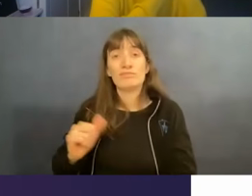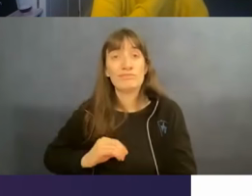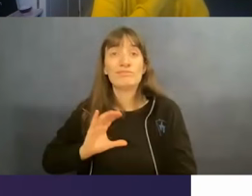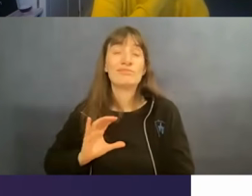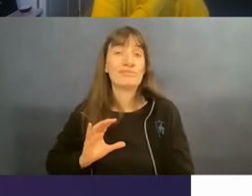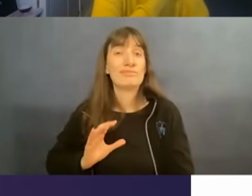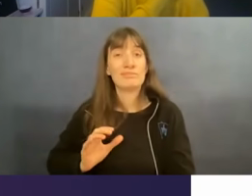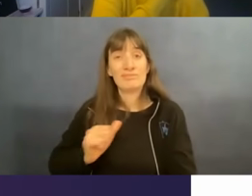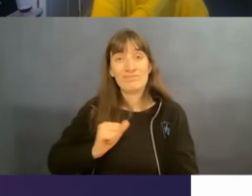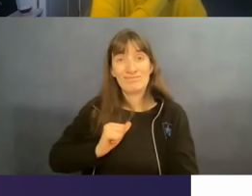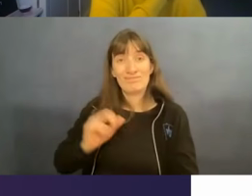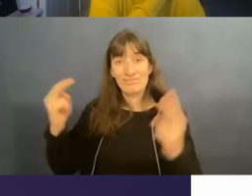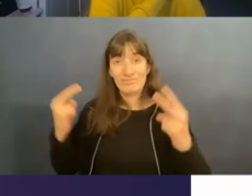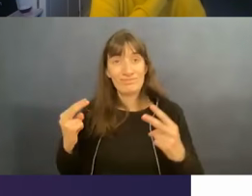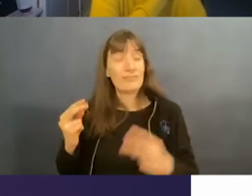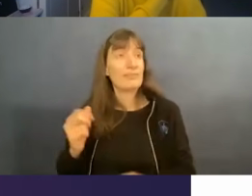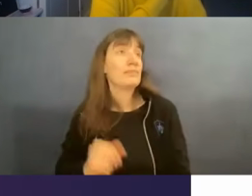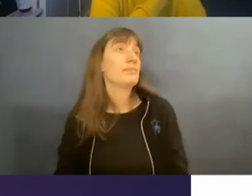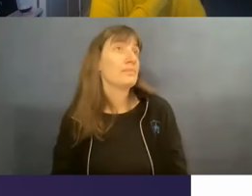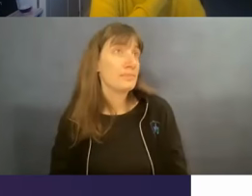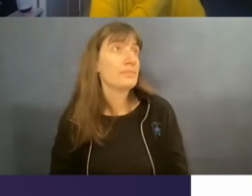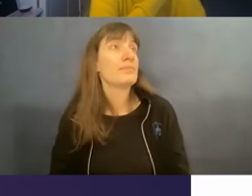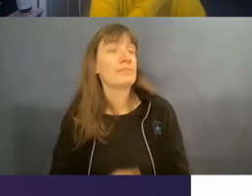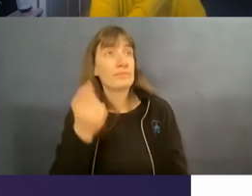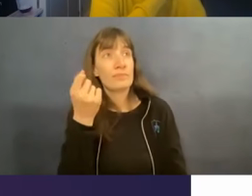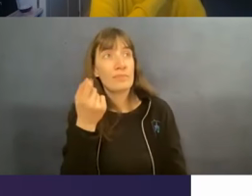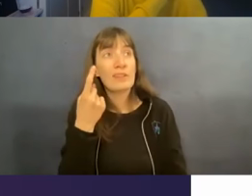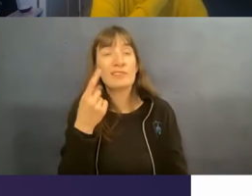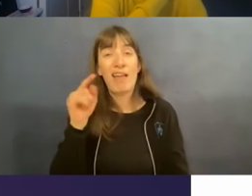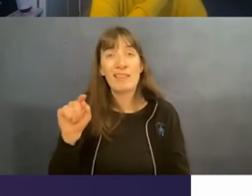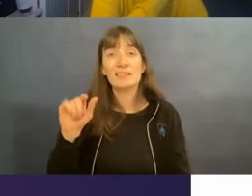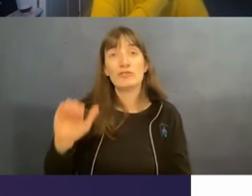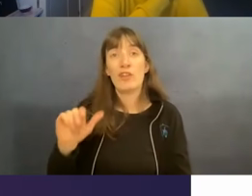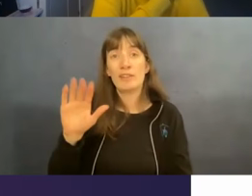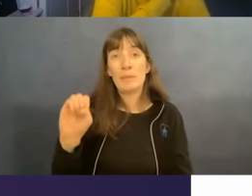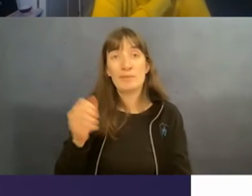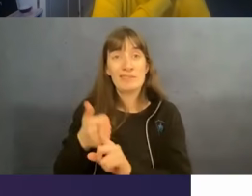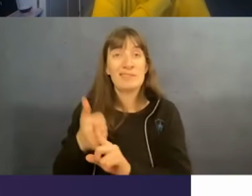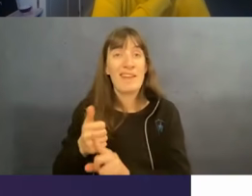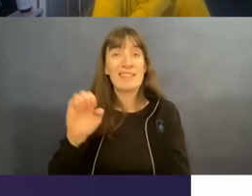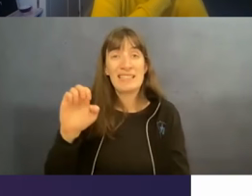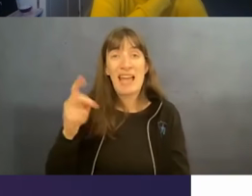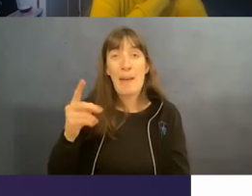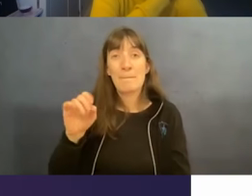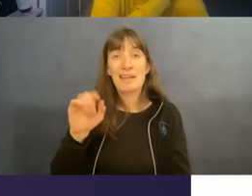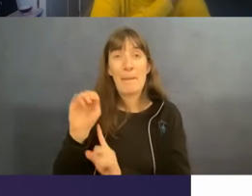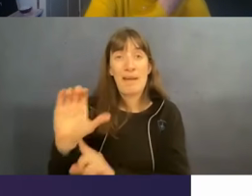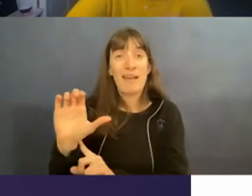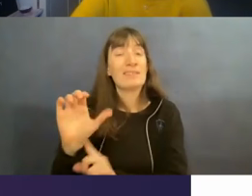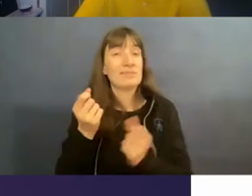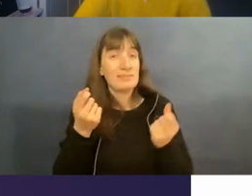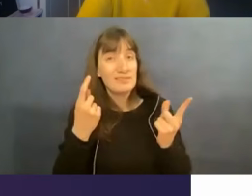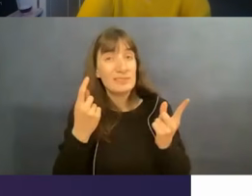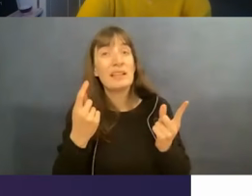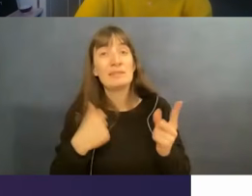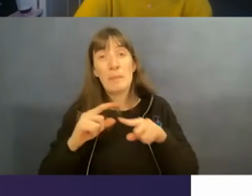how prevalent child abuse is, it is an epidemic, right? And so a lot of these, again, are contingent on mandated reporters, which I'm